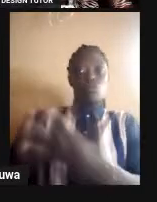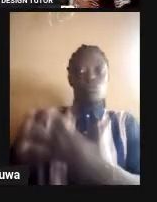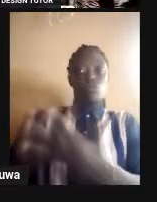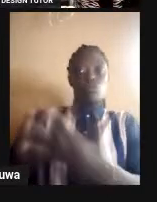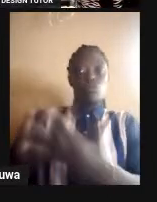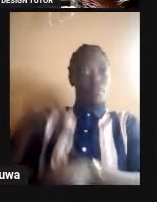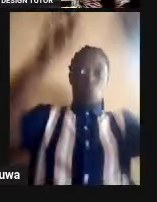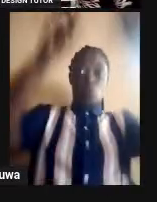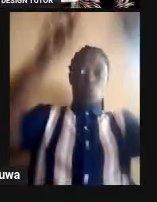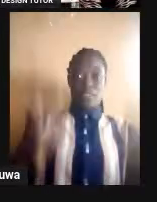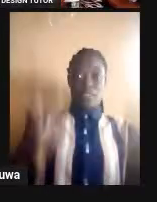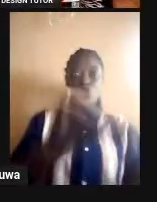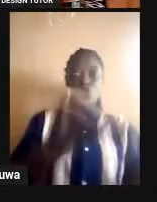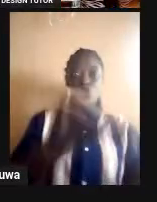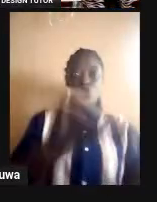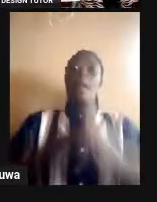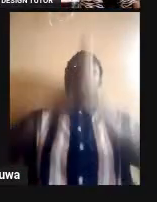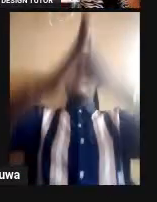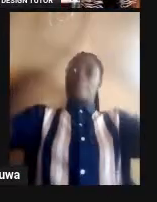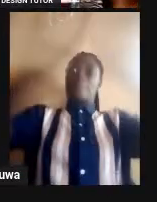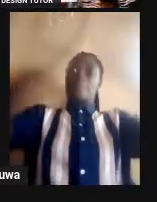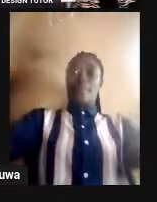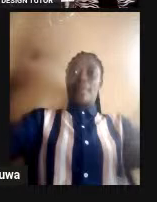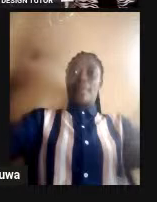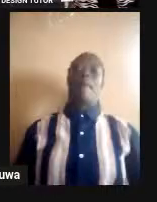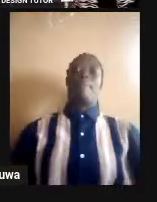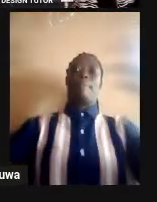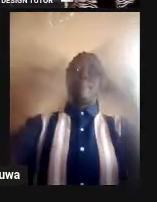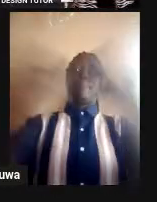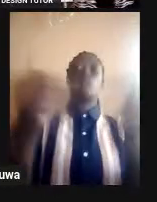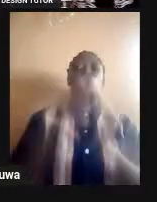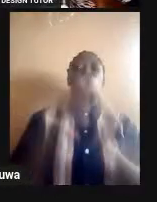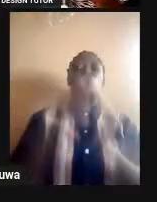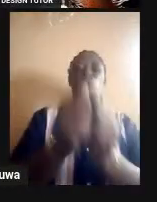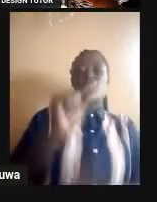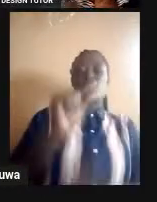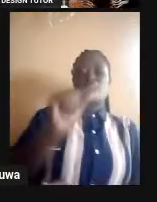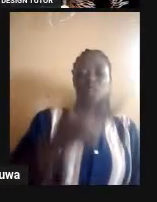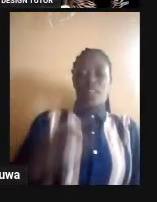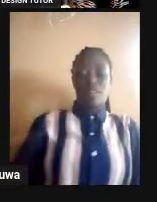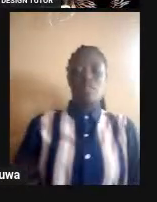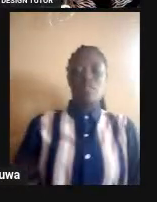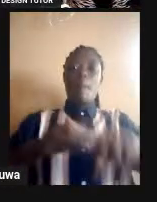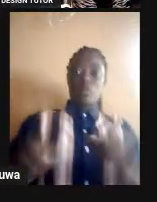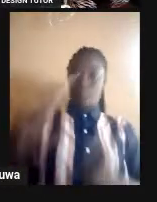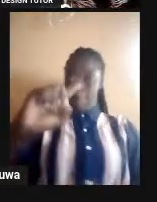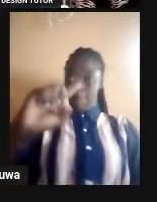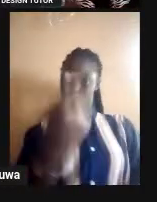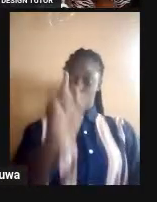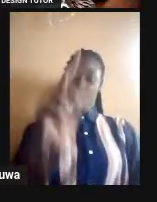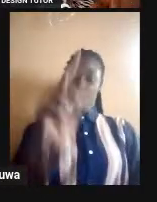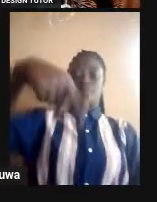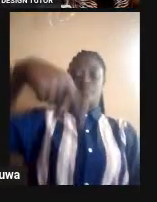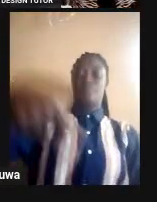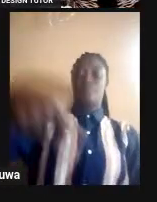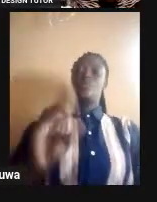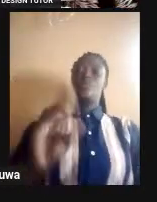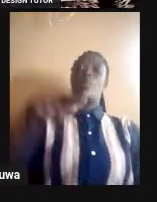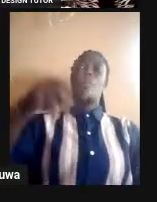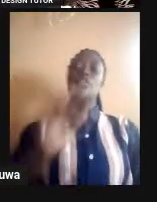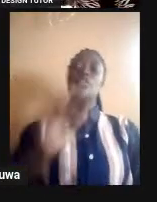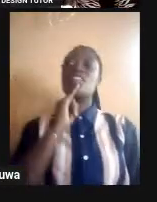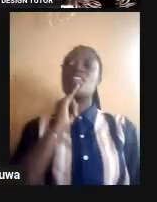But then proportion is knowing how to arrange them. That is what we talked about earlier. Proportion is knowing how to put them right so that they